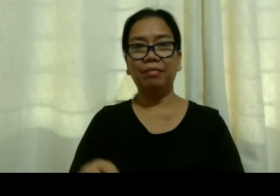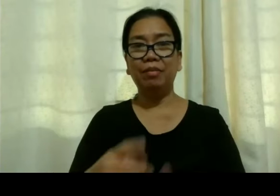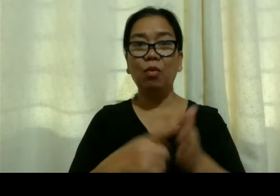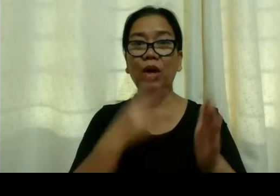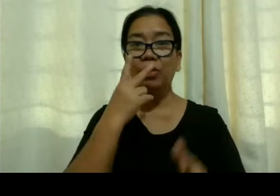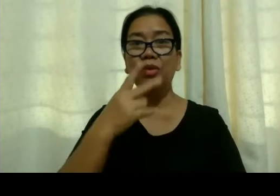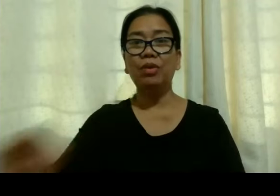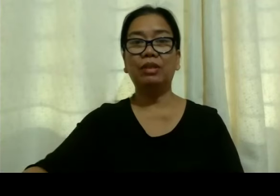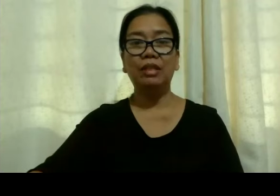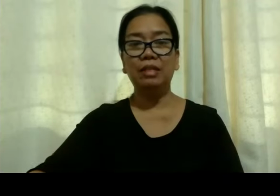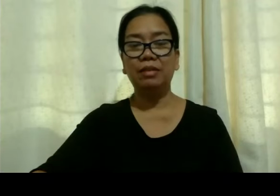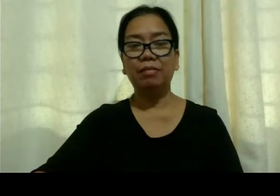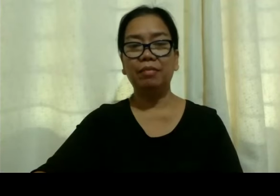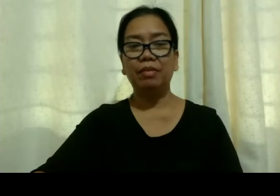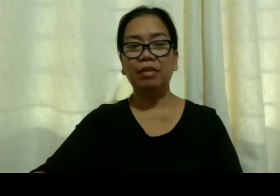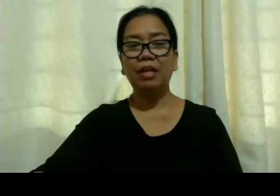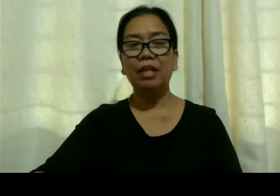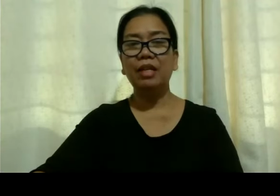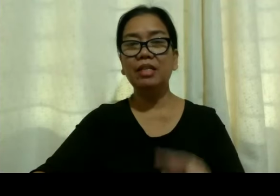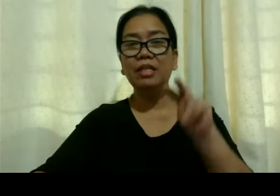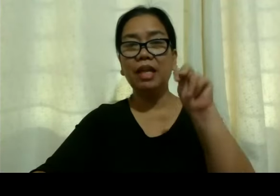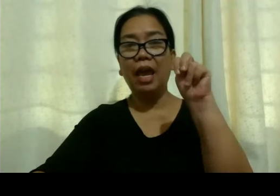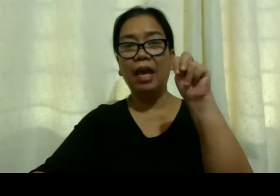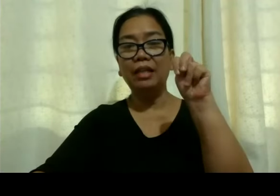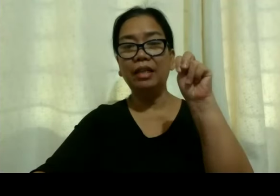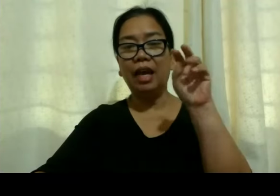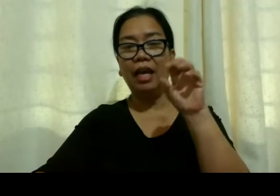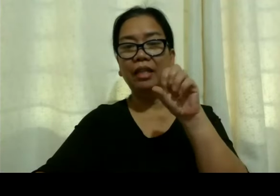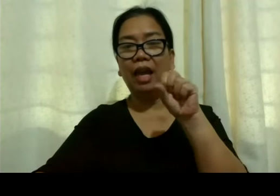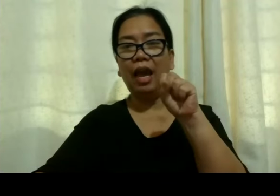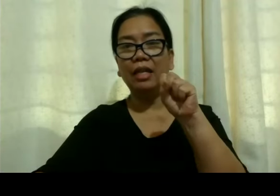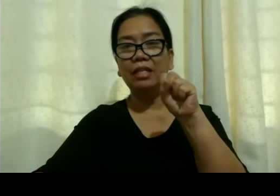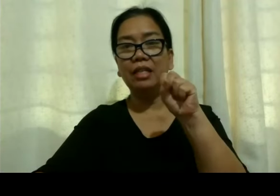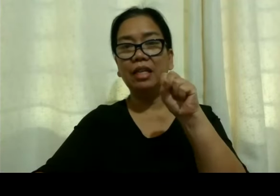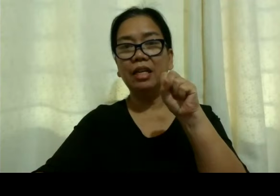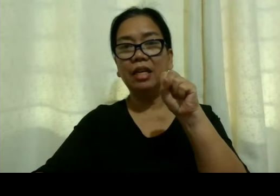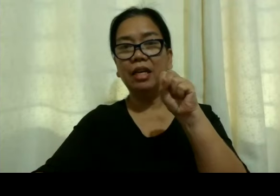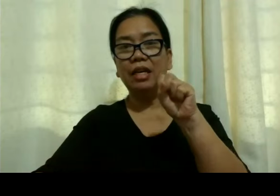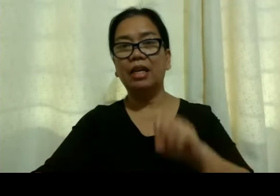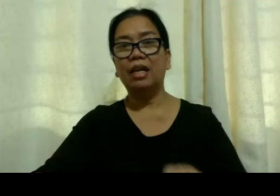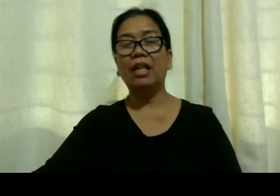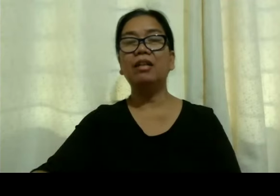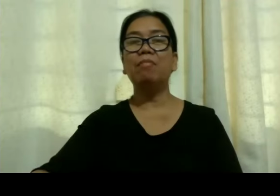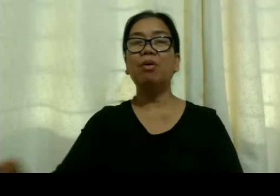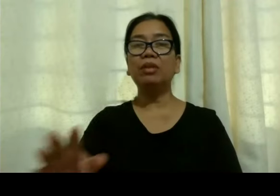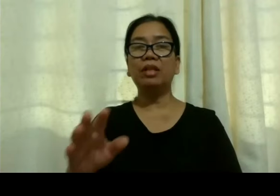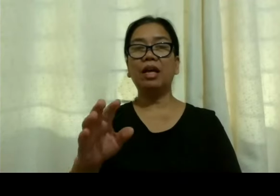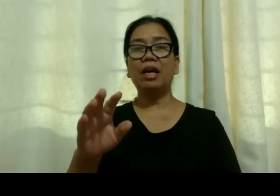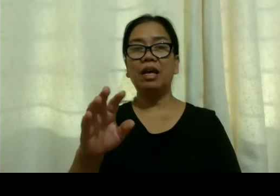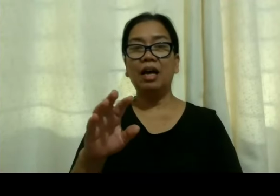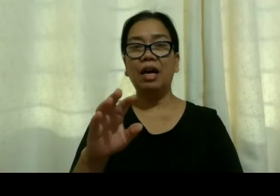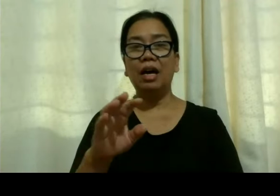magnet. What do you notice? It has this N and S at the